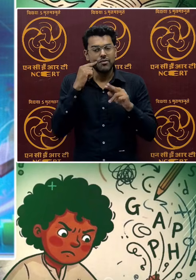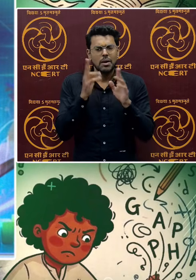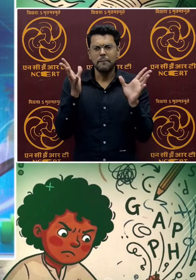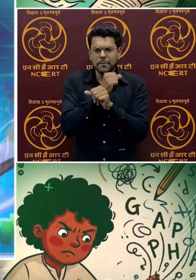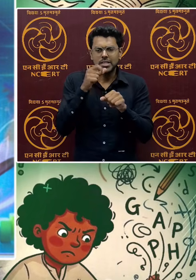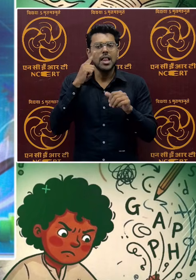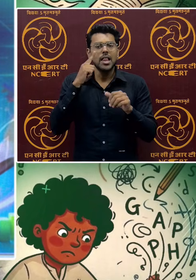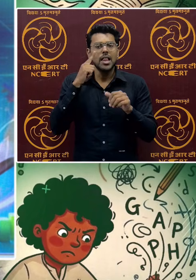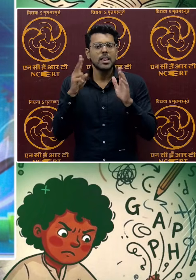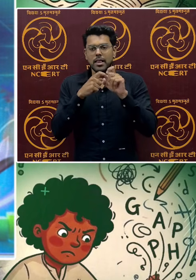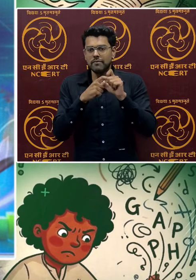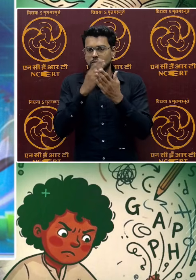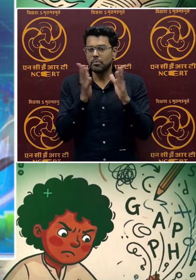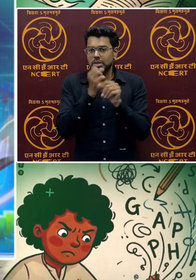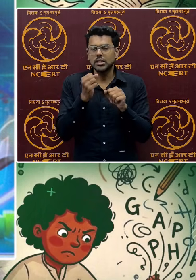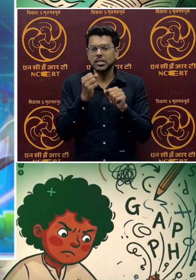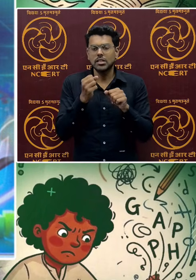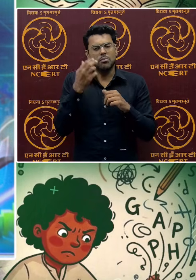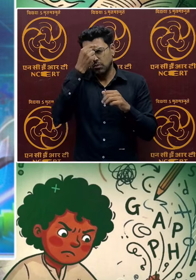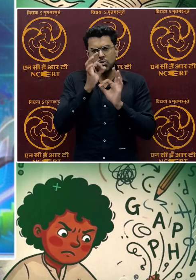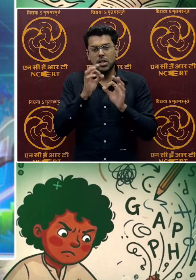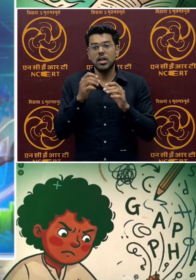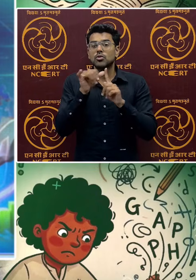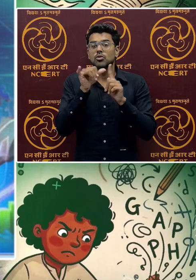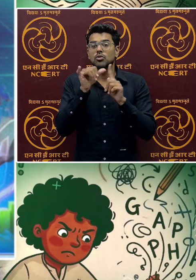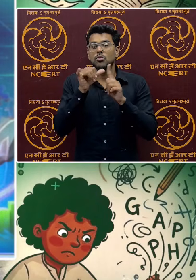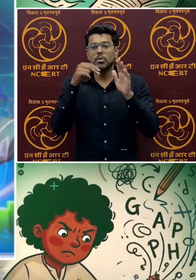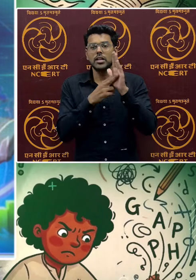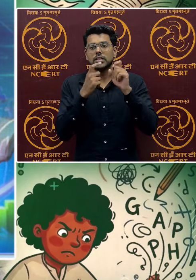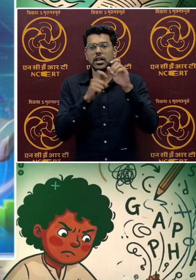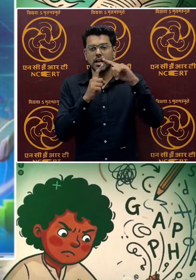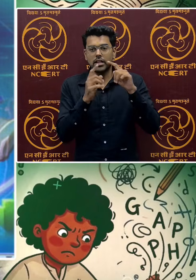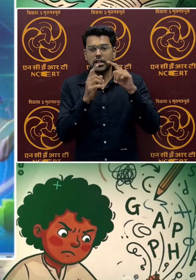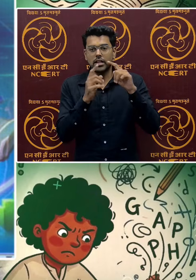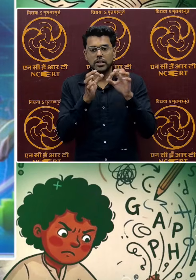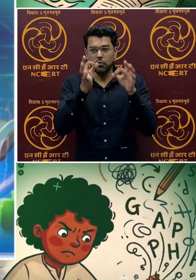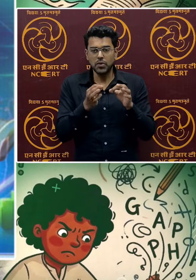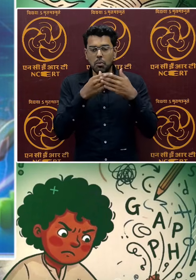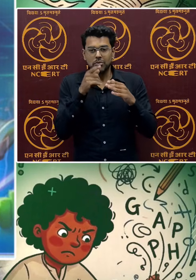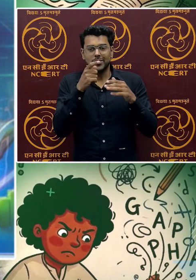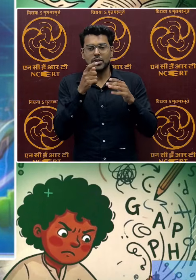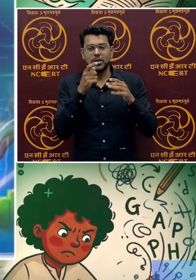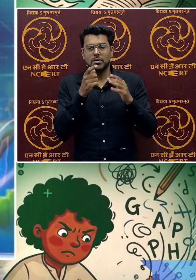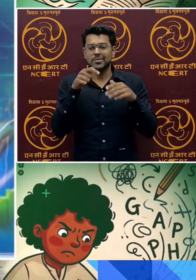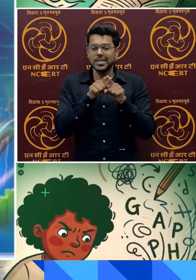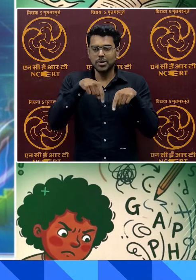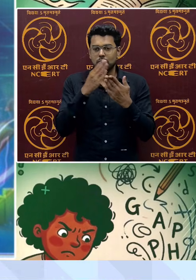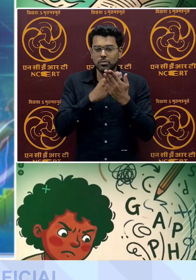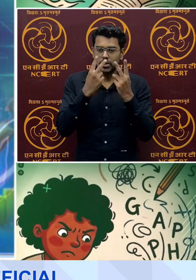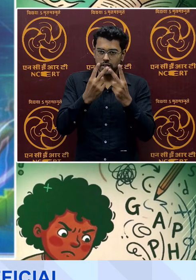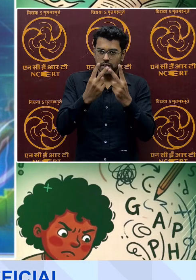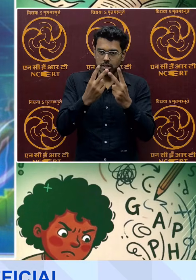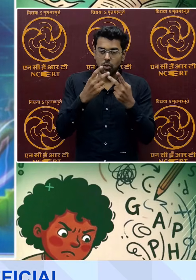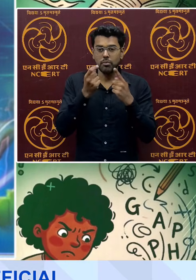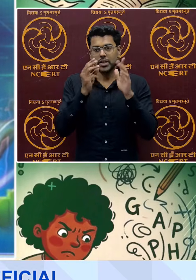out on the live session, not a problem. You can watch the uploaded versions on our YouTube handle NCERT Official and on our PME